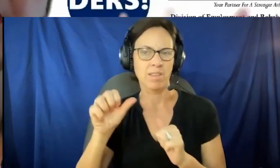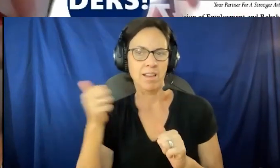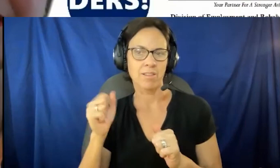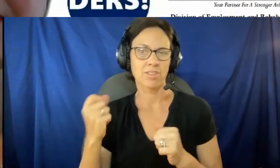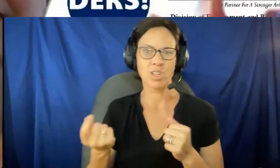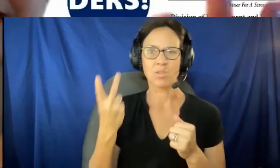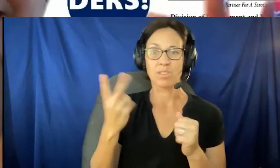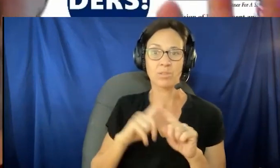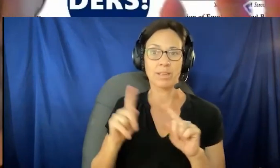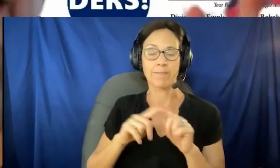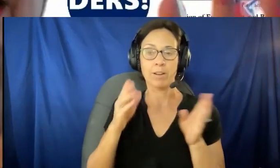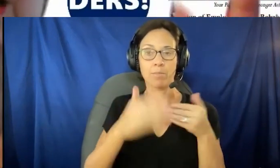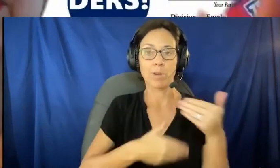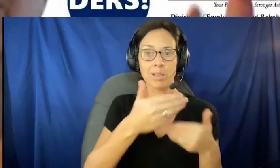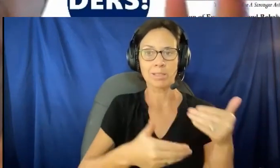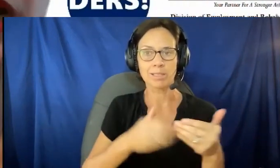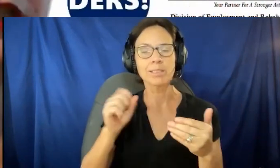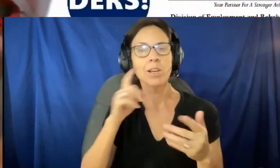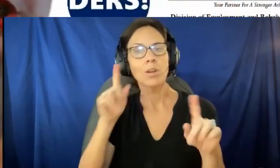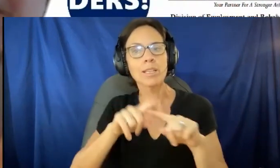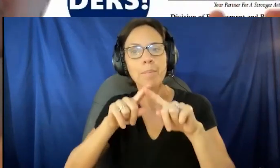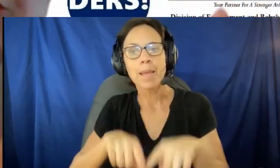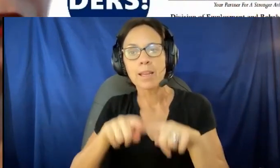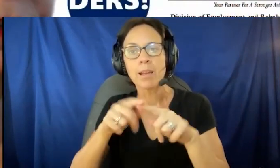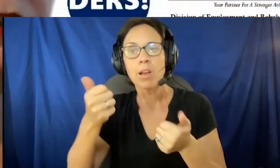different processes, and depending upon